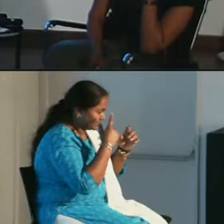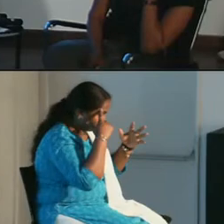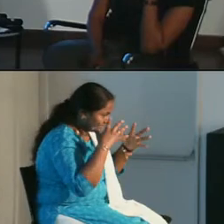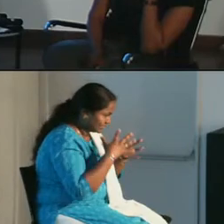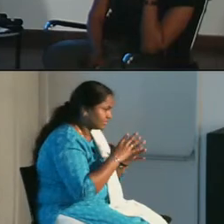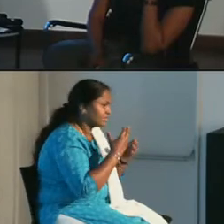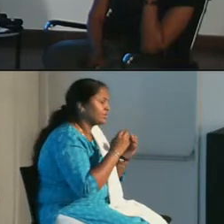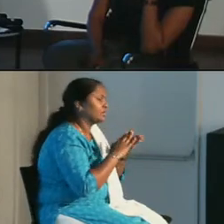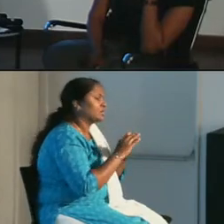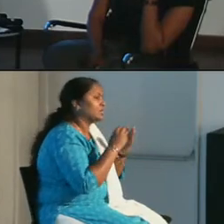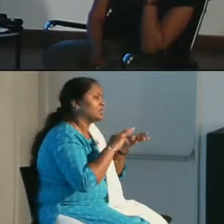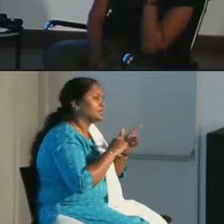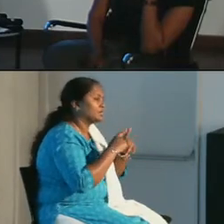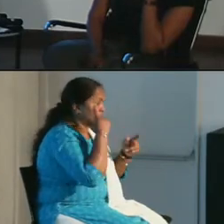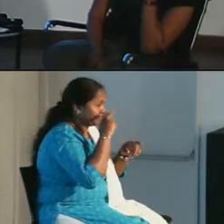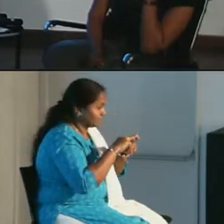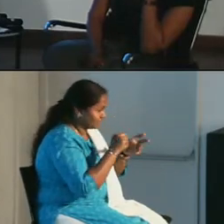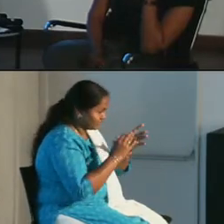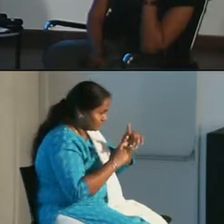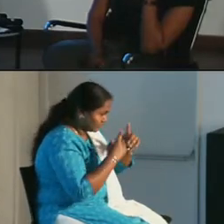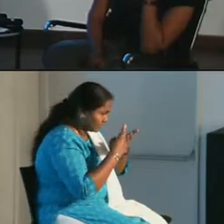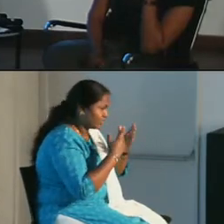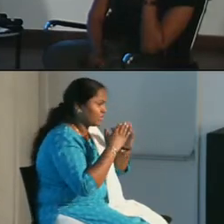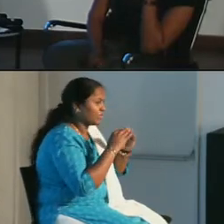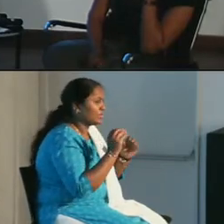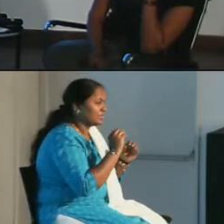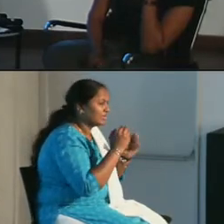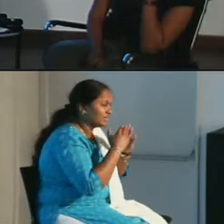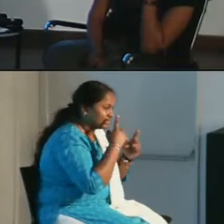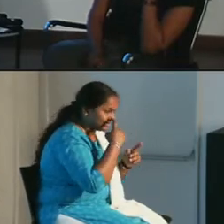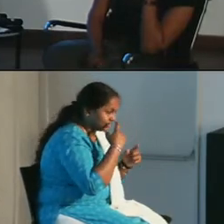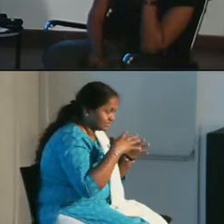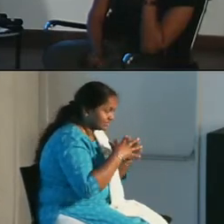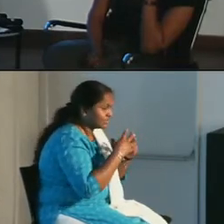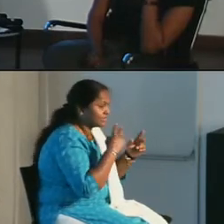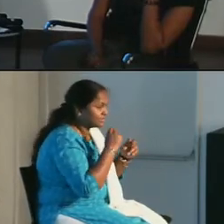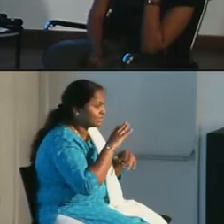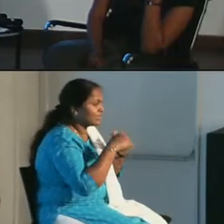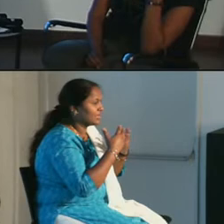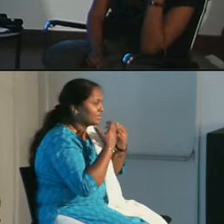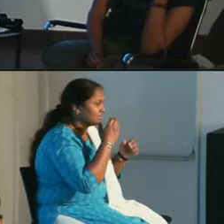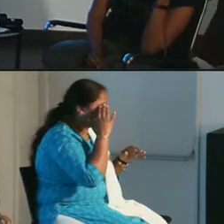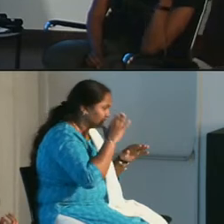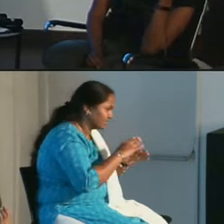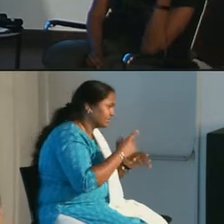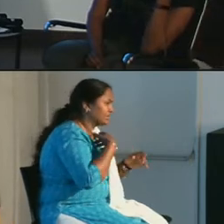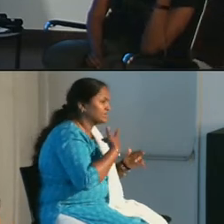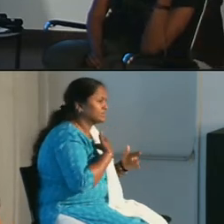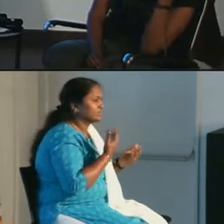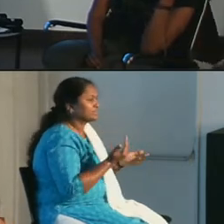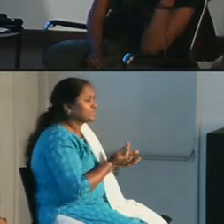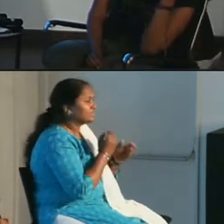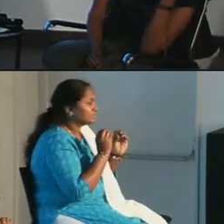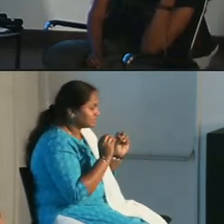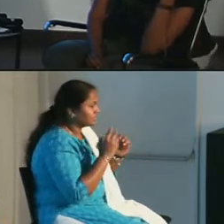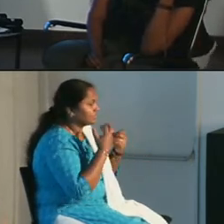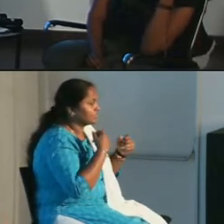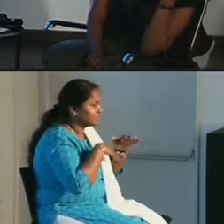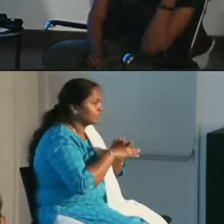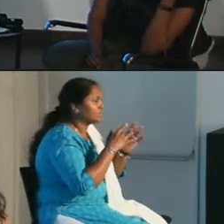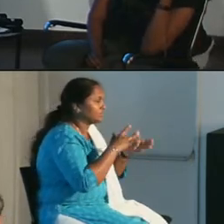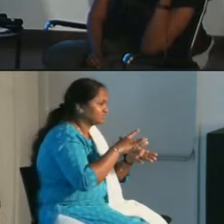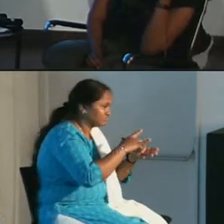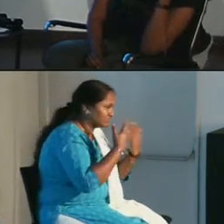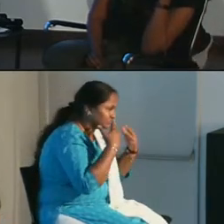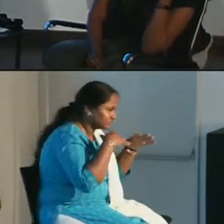homelessness. The fact that homeless women have spoken about sleeping in a huddle to feel safer, and they live in the public